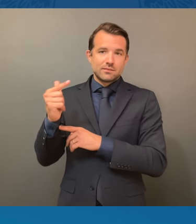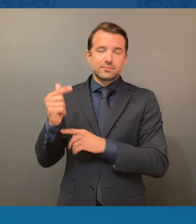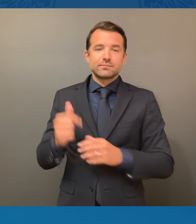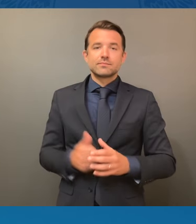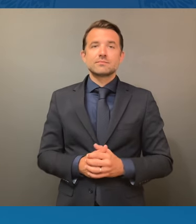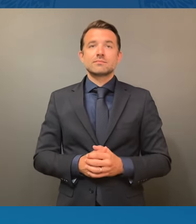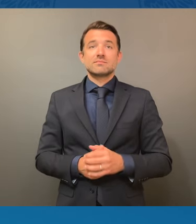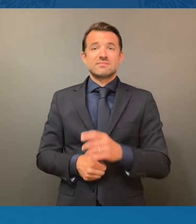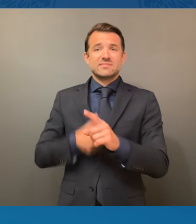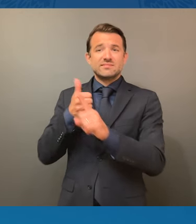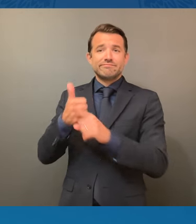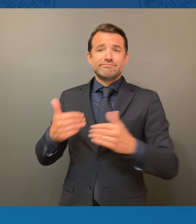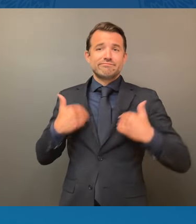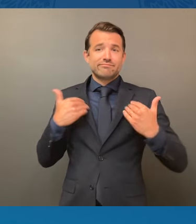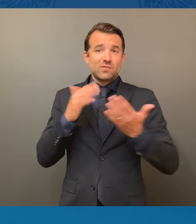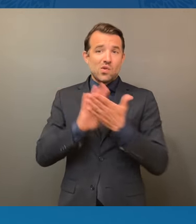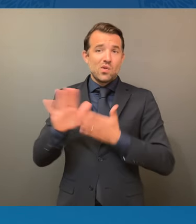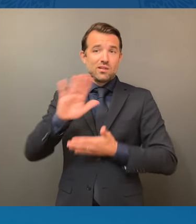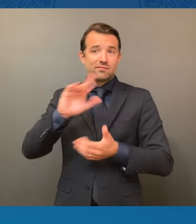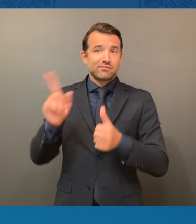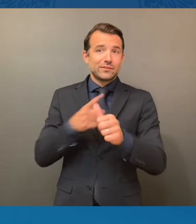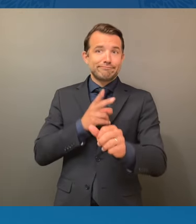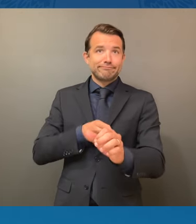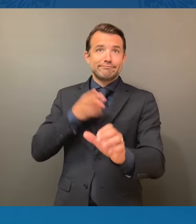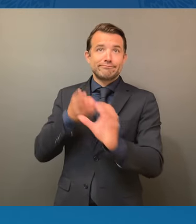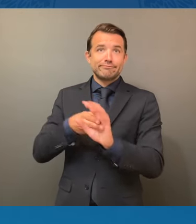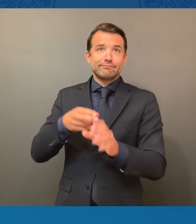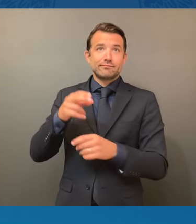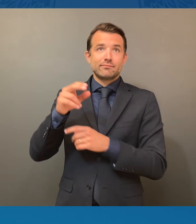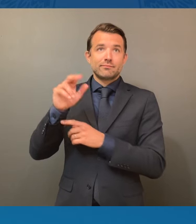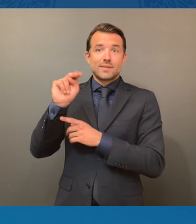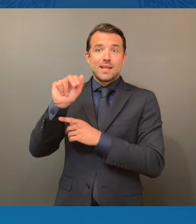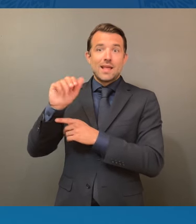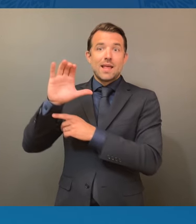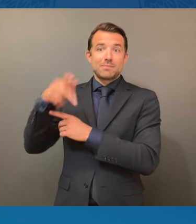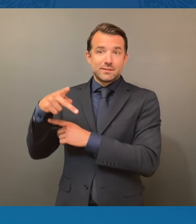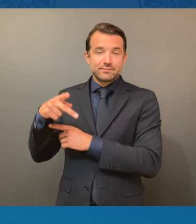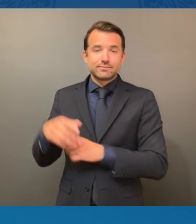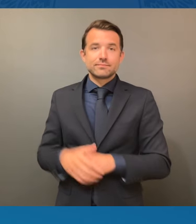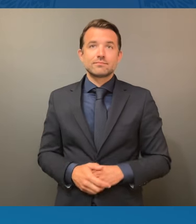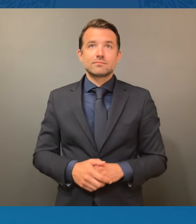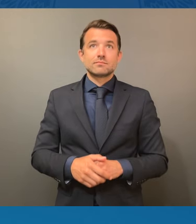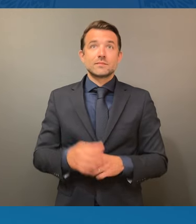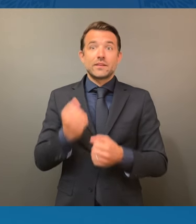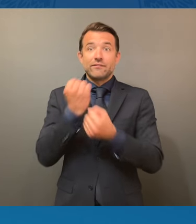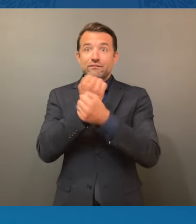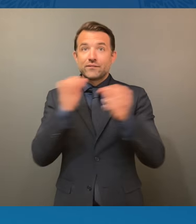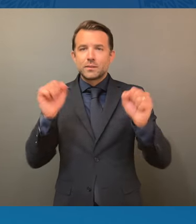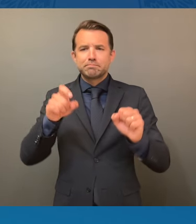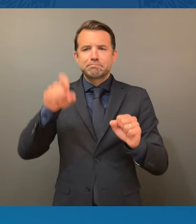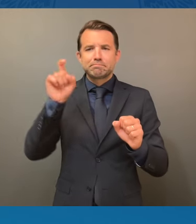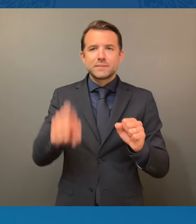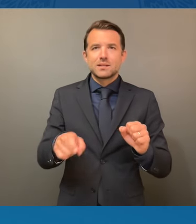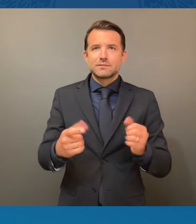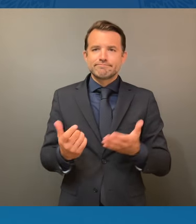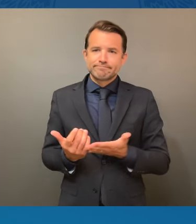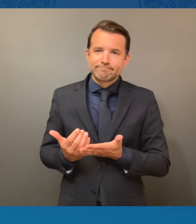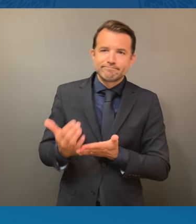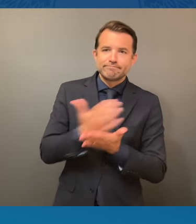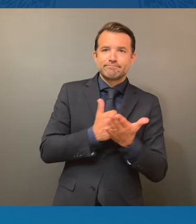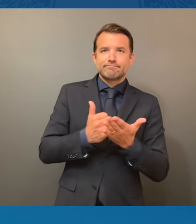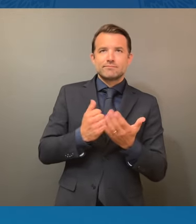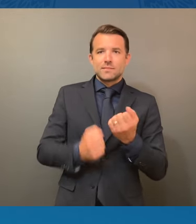be earned and won in each and every generation." Today, and I look at the young leaders here in particular,